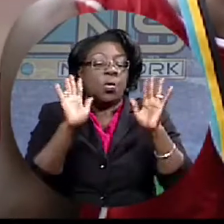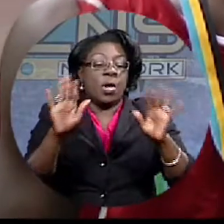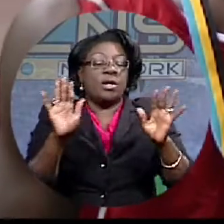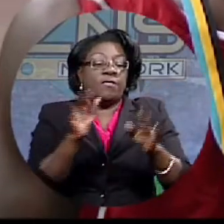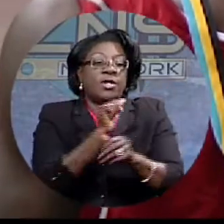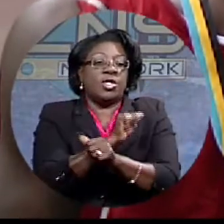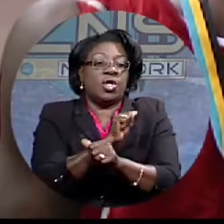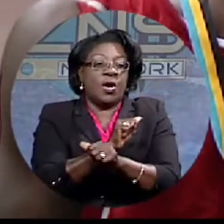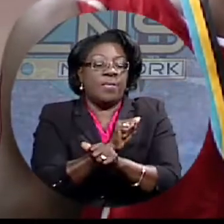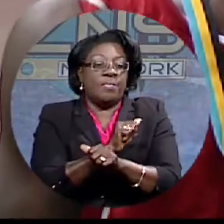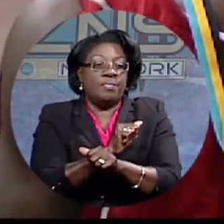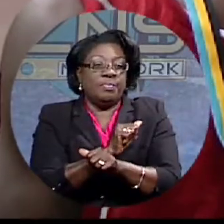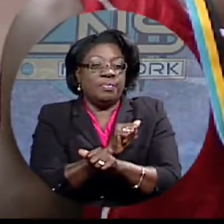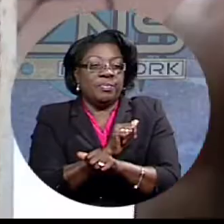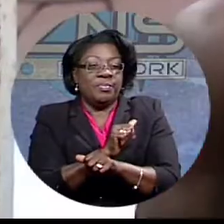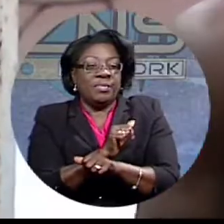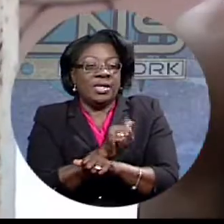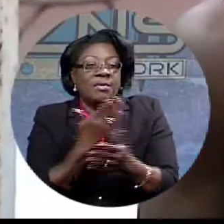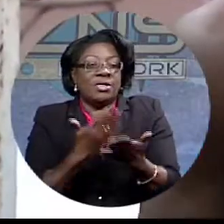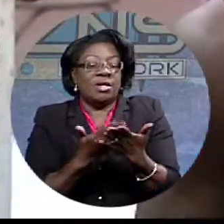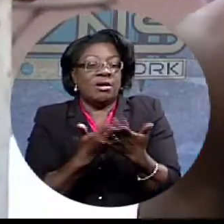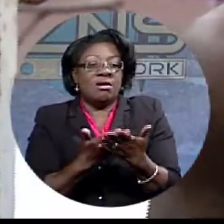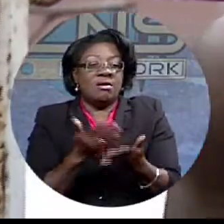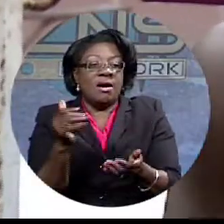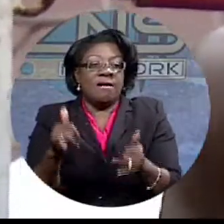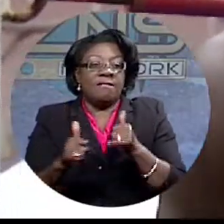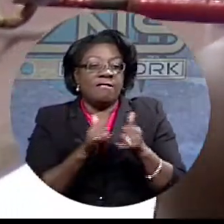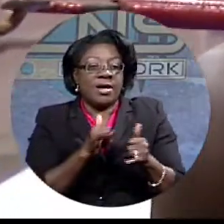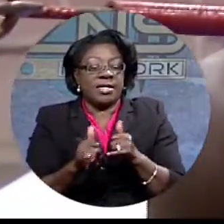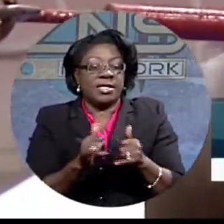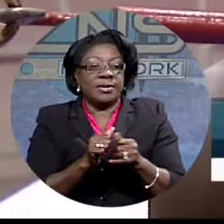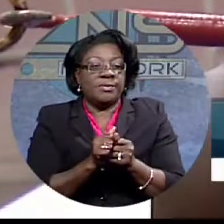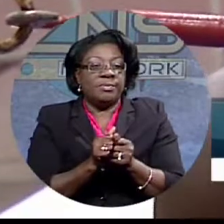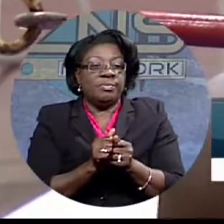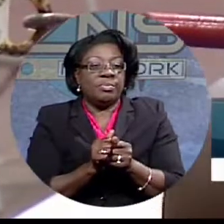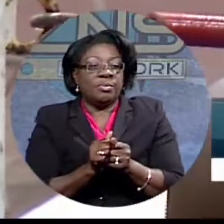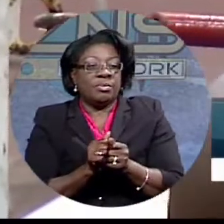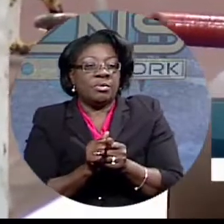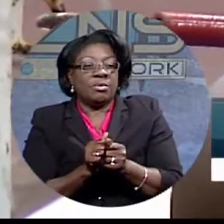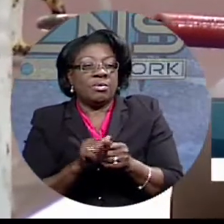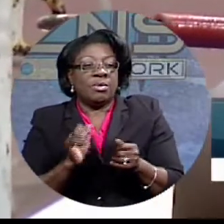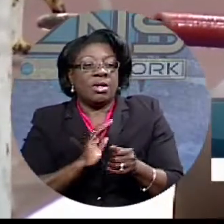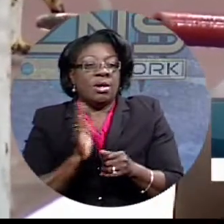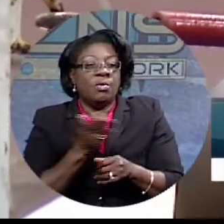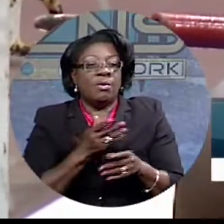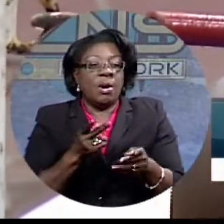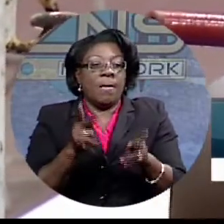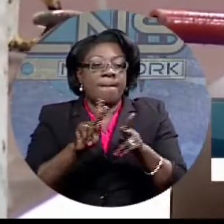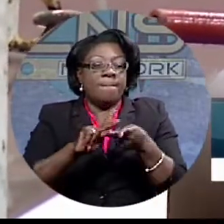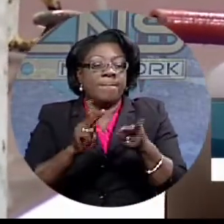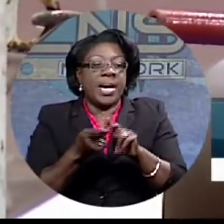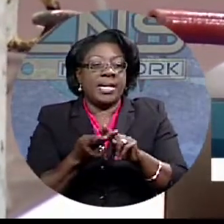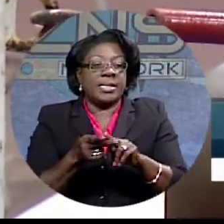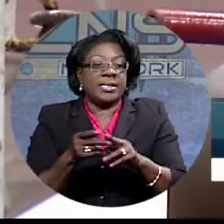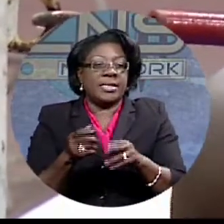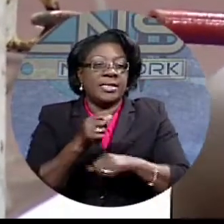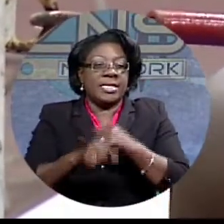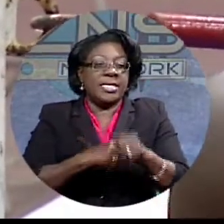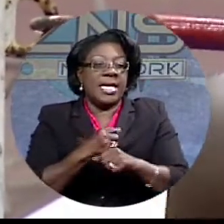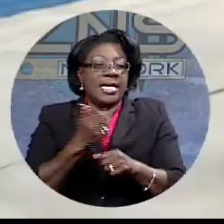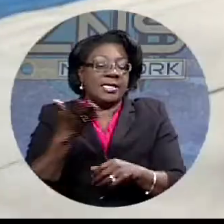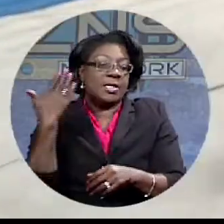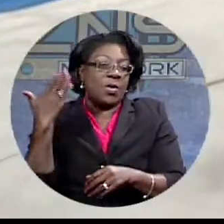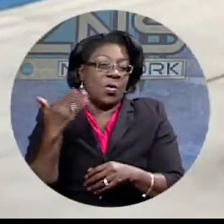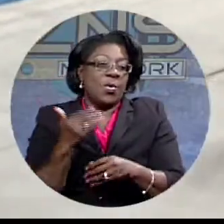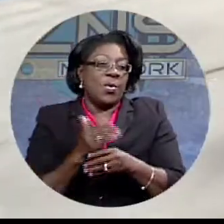know, and it was a good fight. We were both sparring partners years ago, but since I switched club with the Vegas